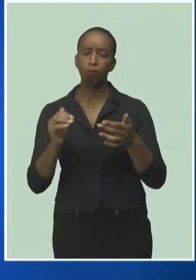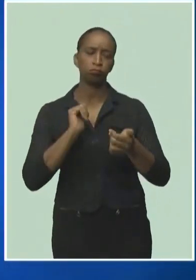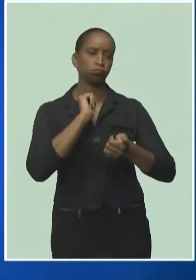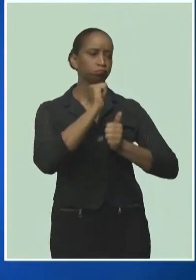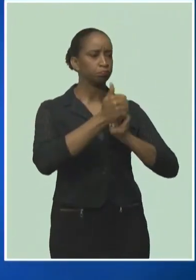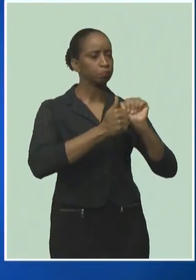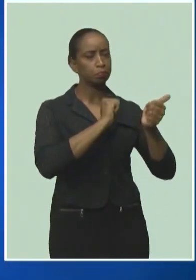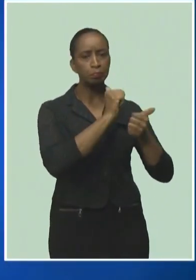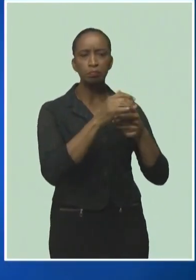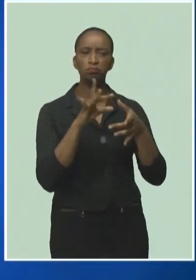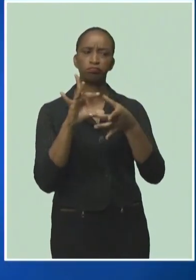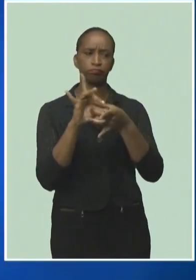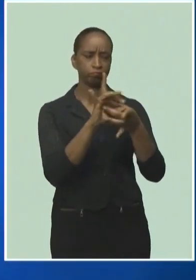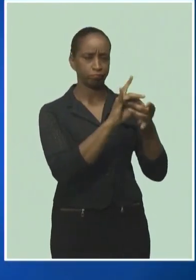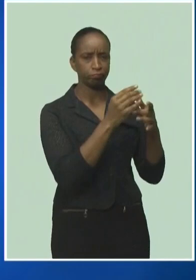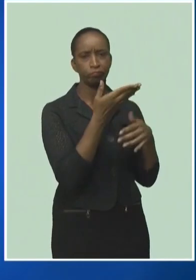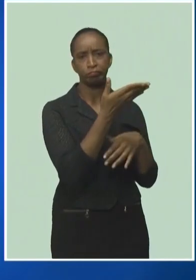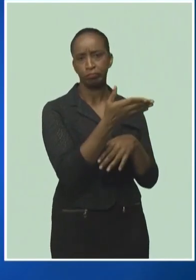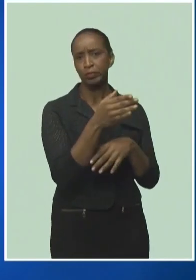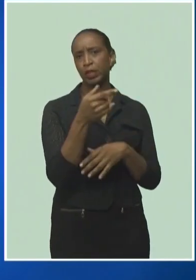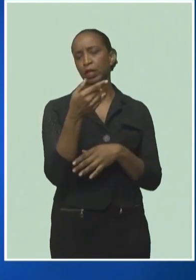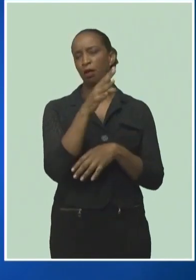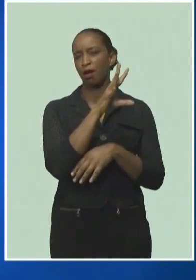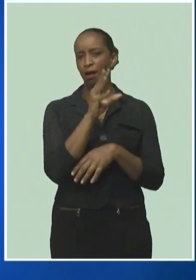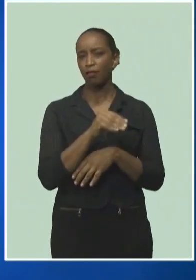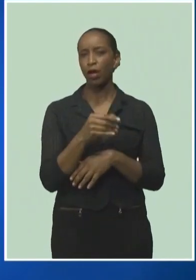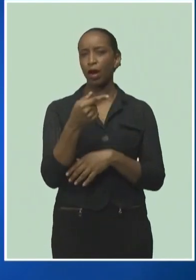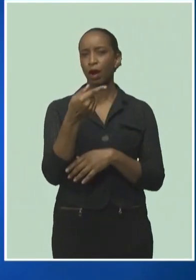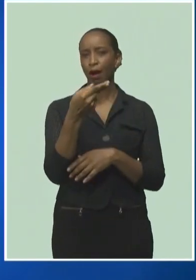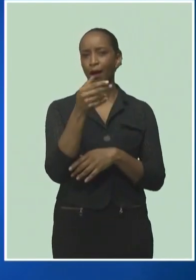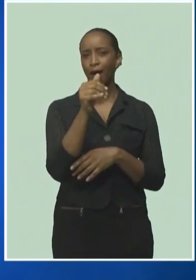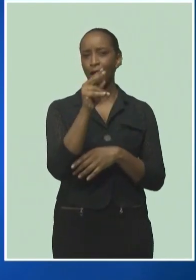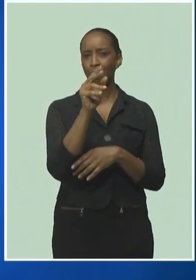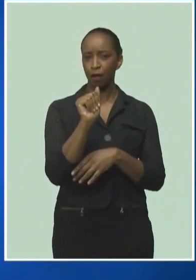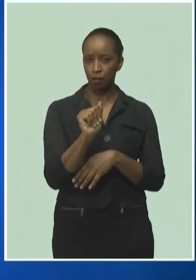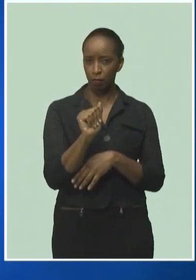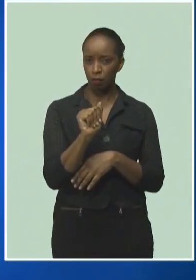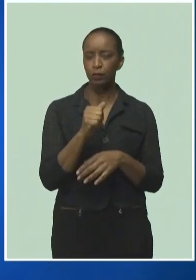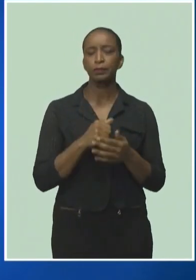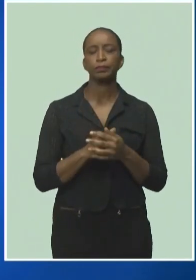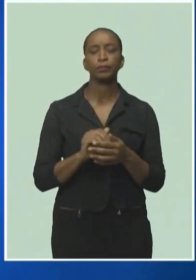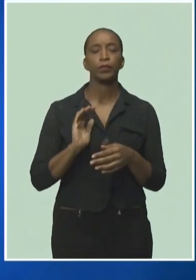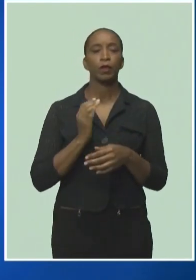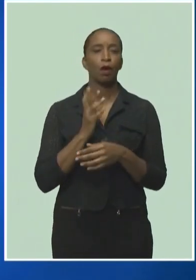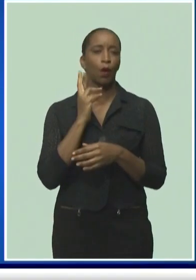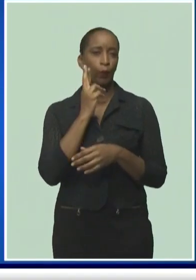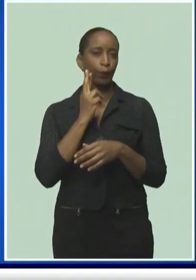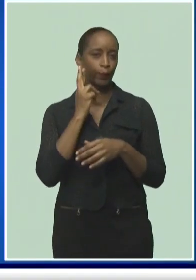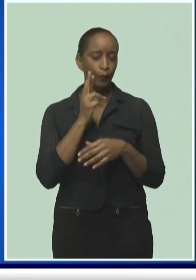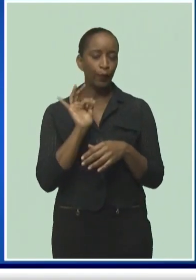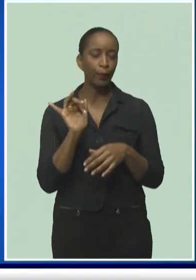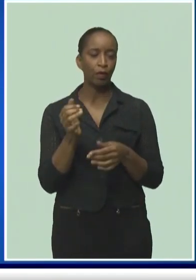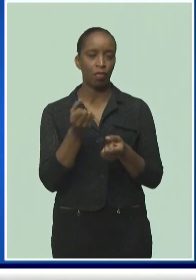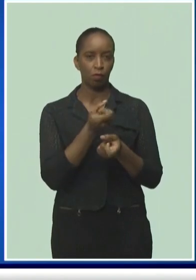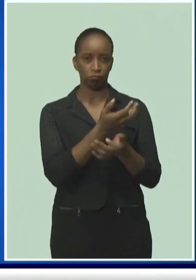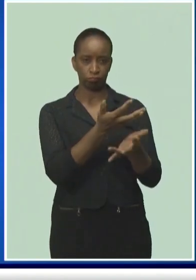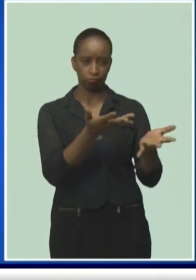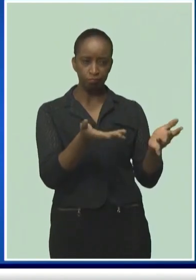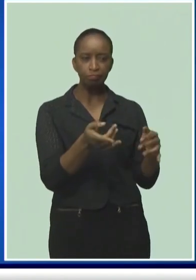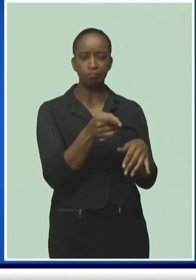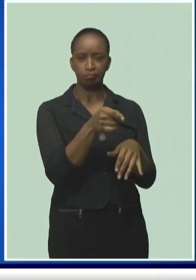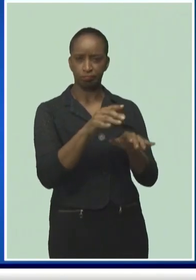is distributed by a Mexico group of companies, one of Ghana and West